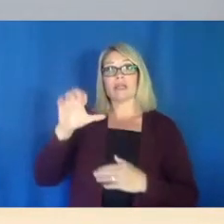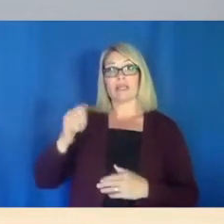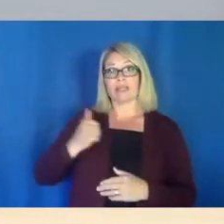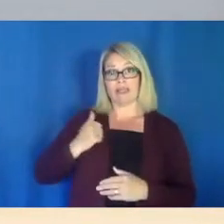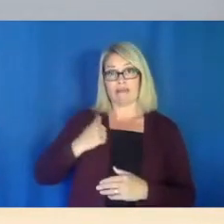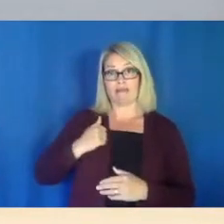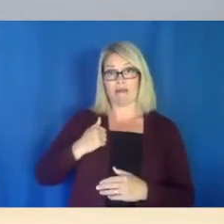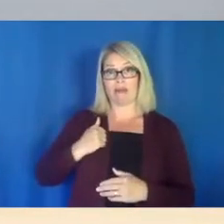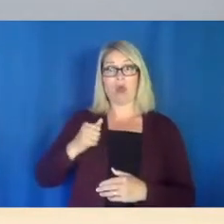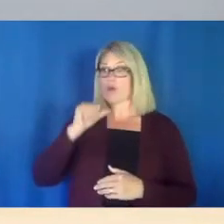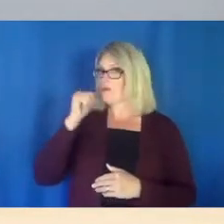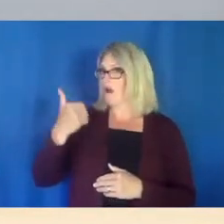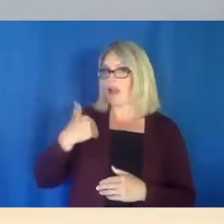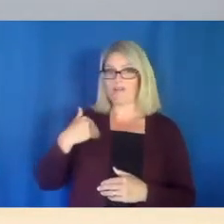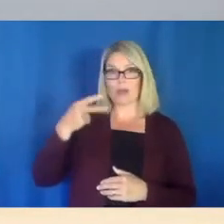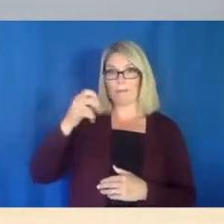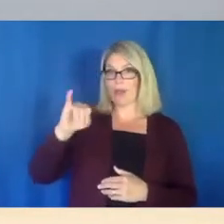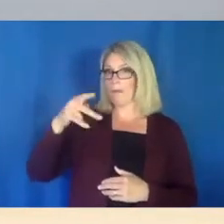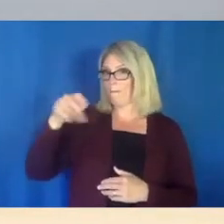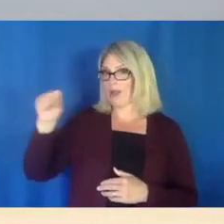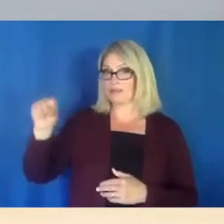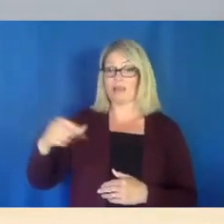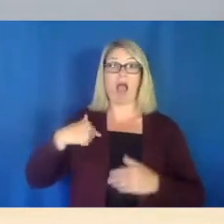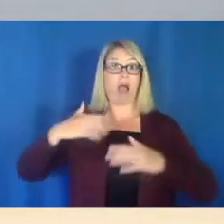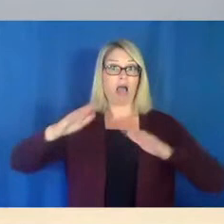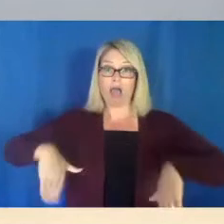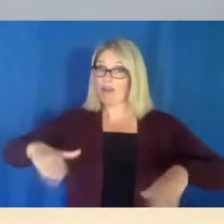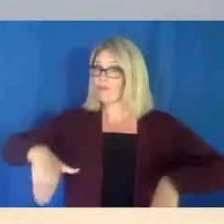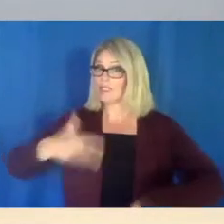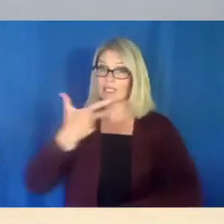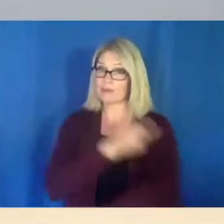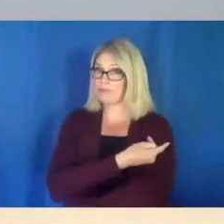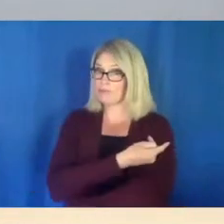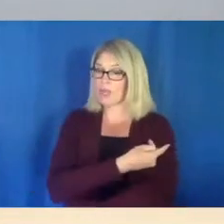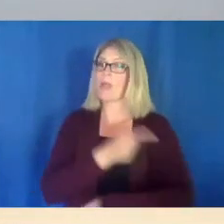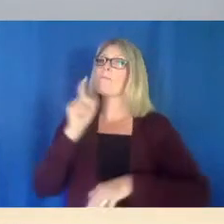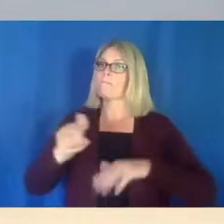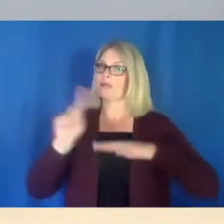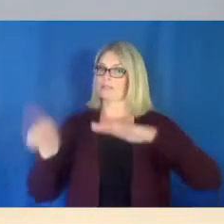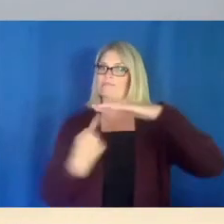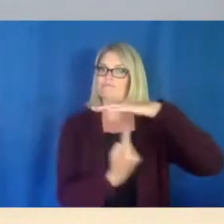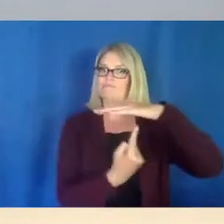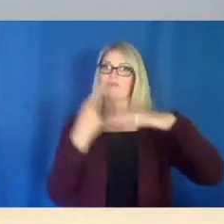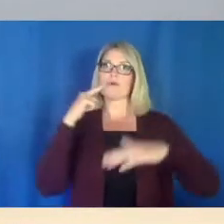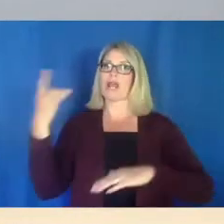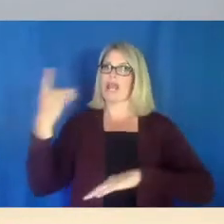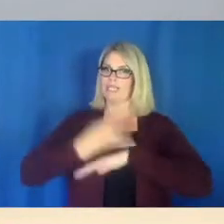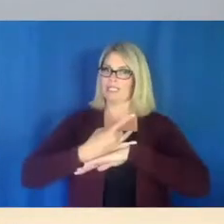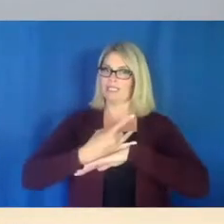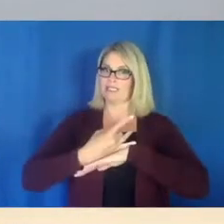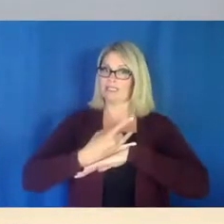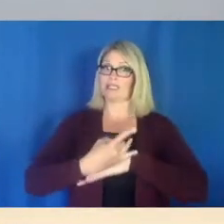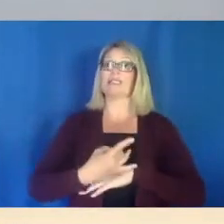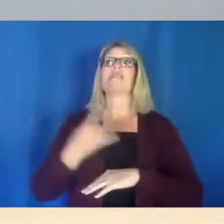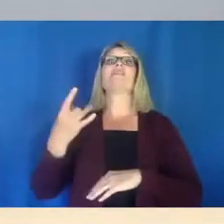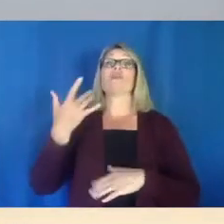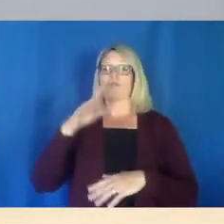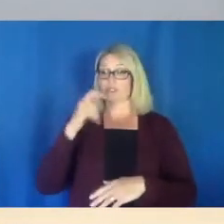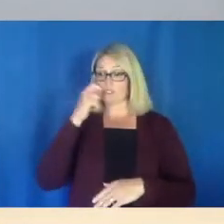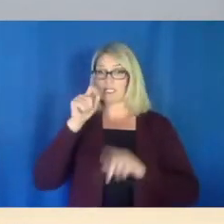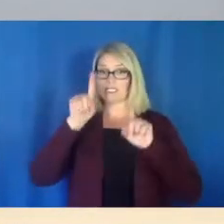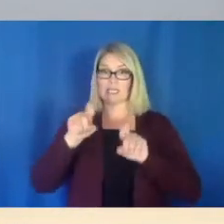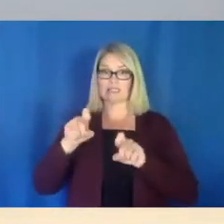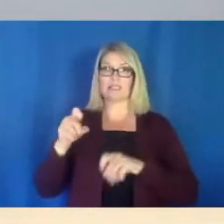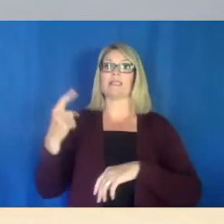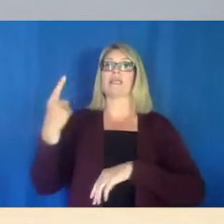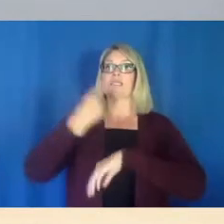PEI pass, who are not immunized, will be required to isolate for 8 days with a negative test on day 8. The same is true